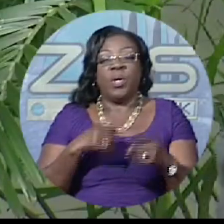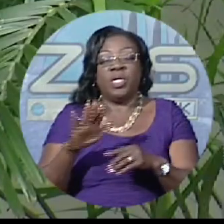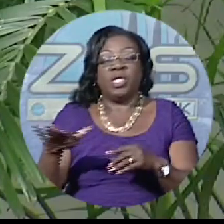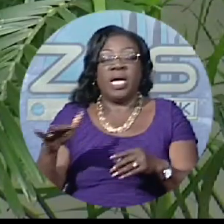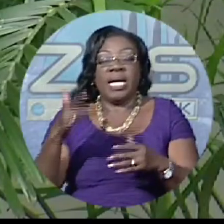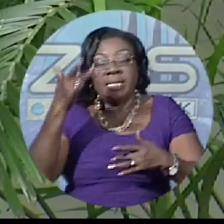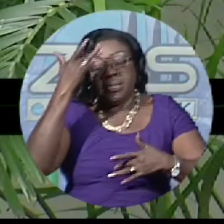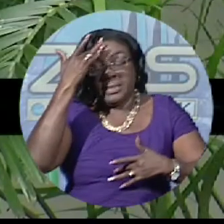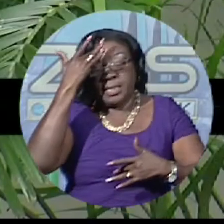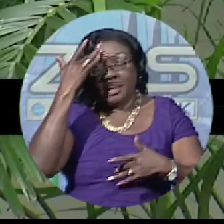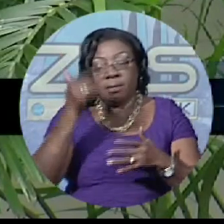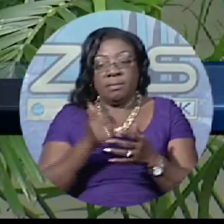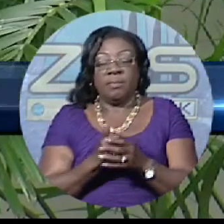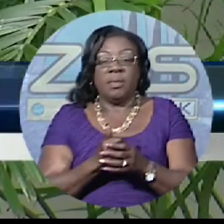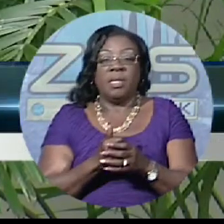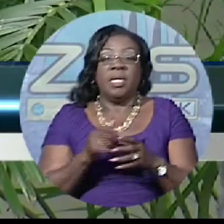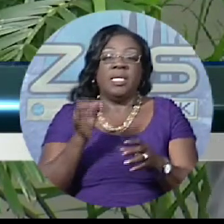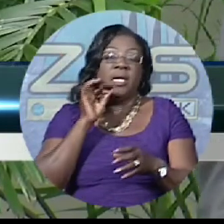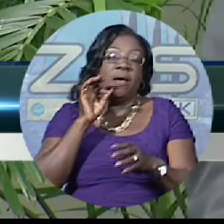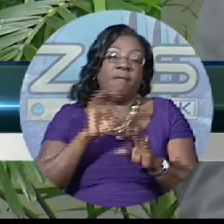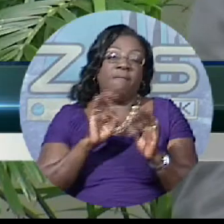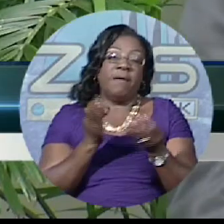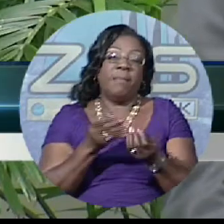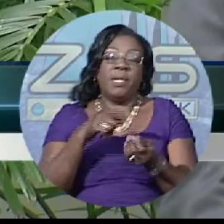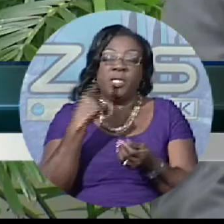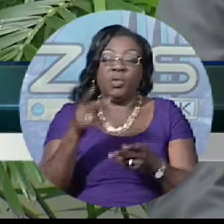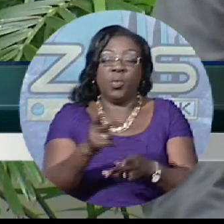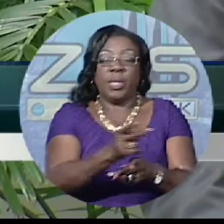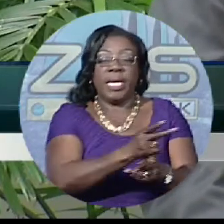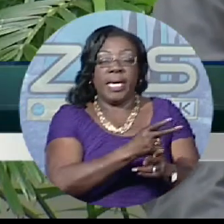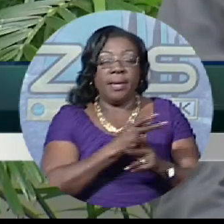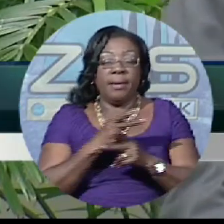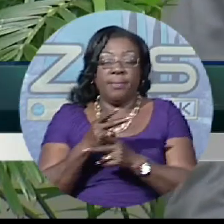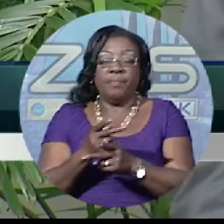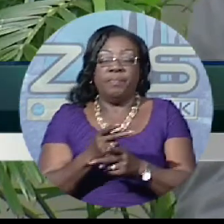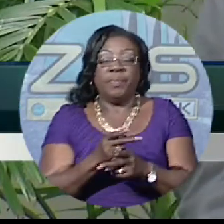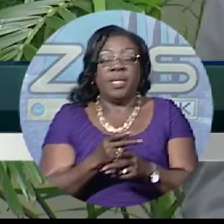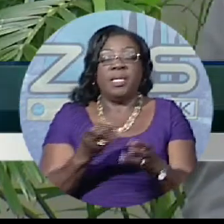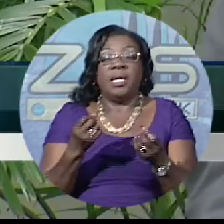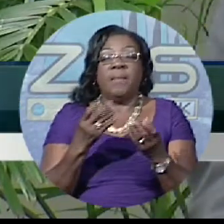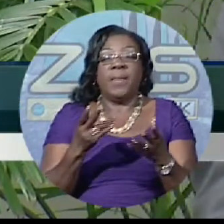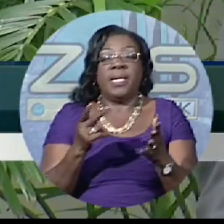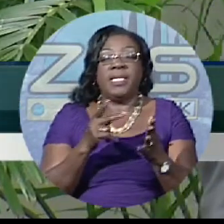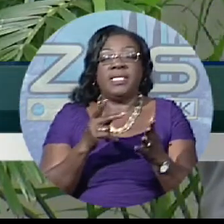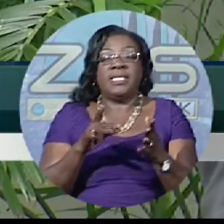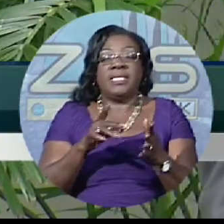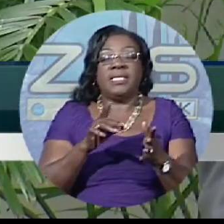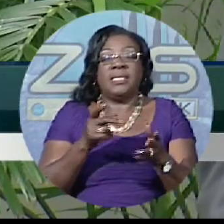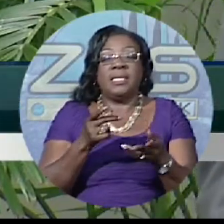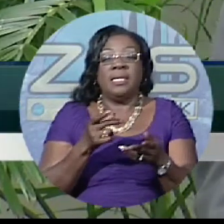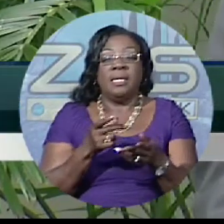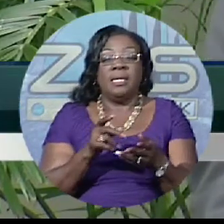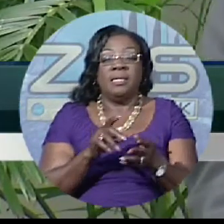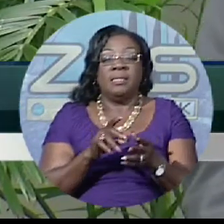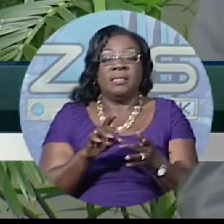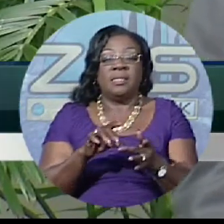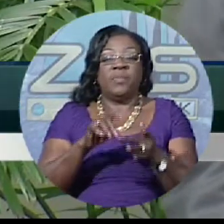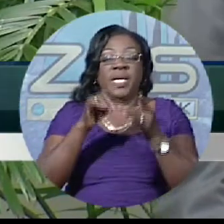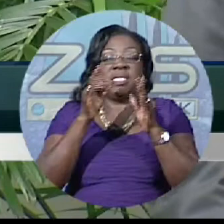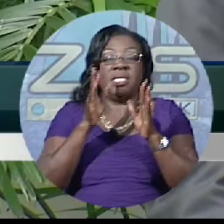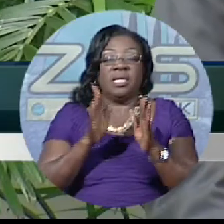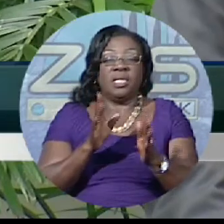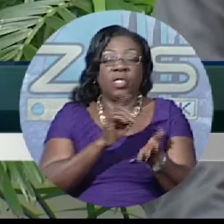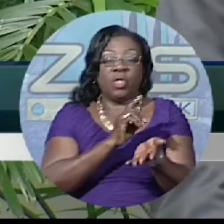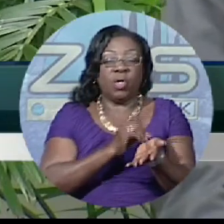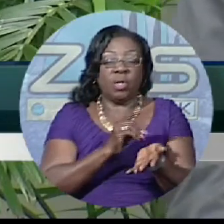that our family-centered care, that our many experts and specialists in different forms of pediatrics will be able